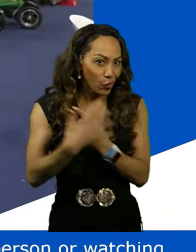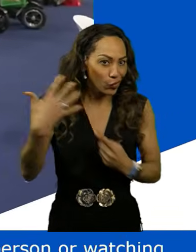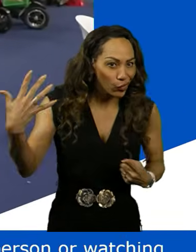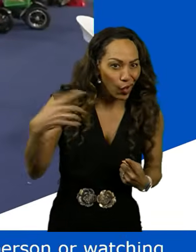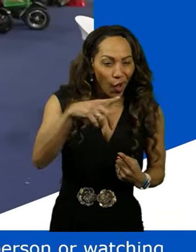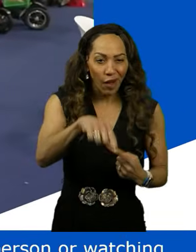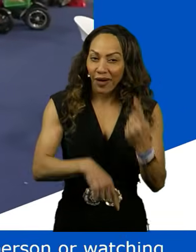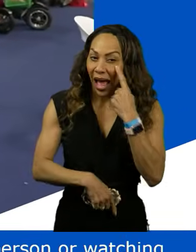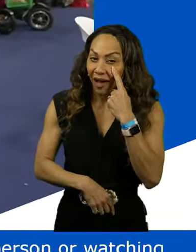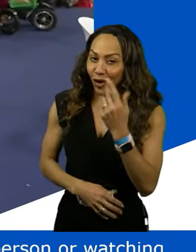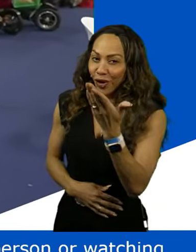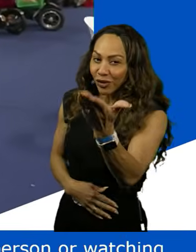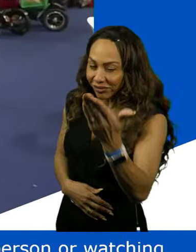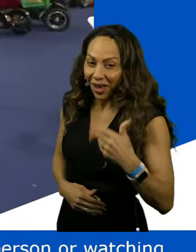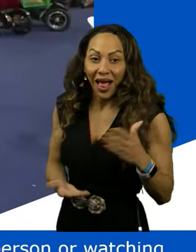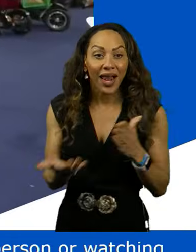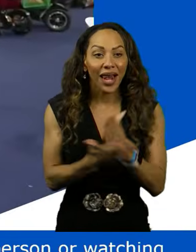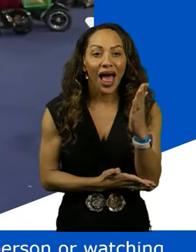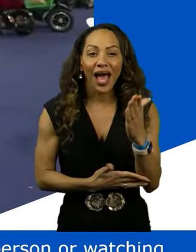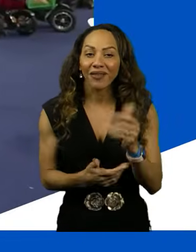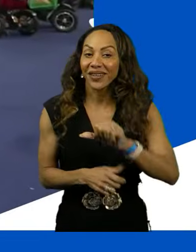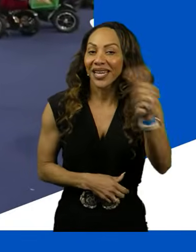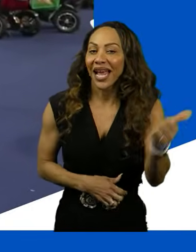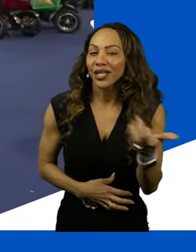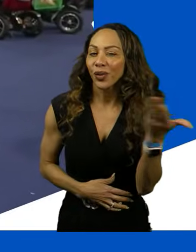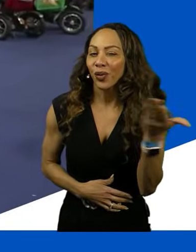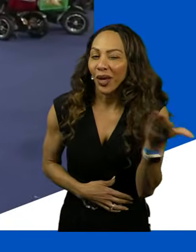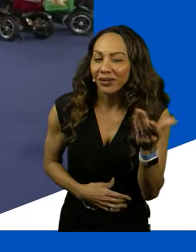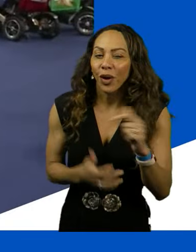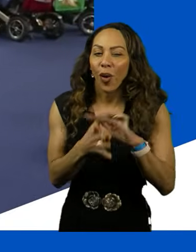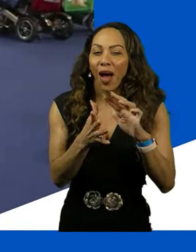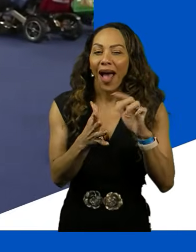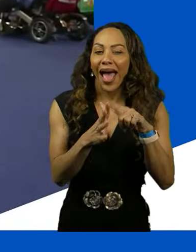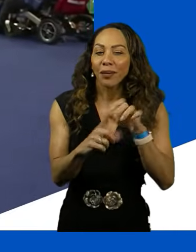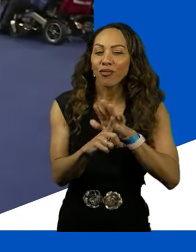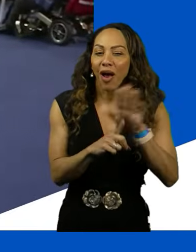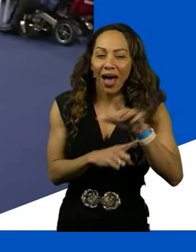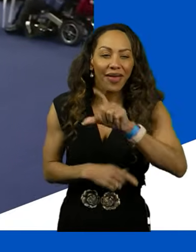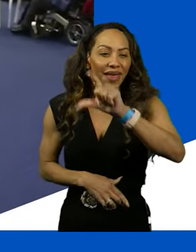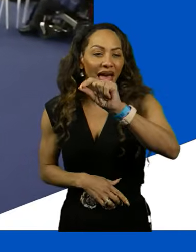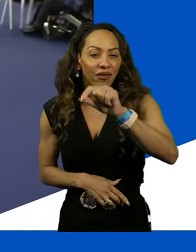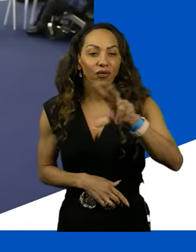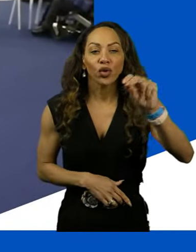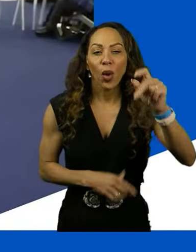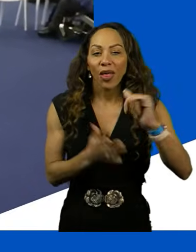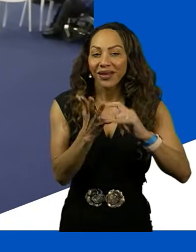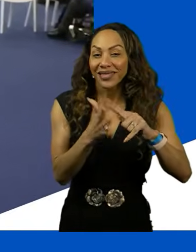want to come and see us live again, we're going to be in Edinburgh on the 11th and 12th of September. We'll be